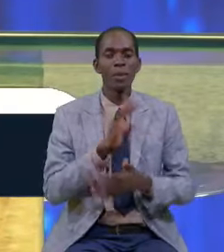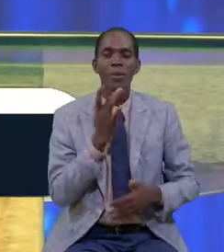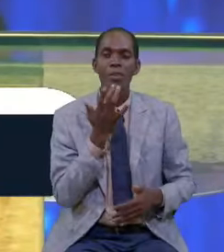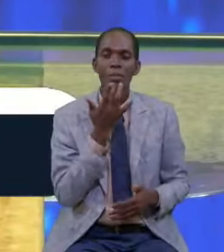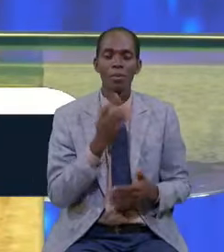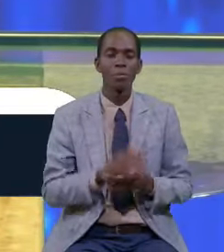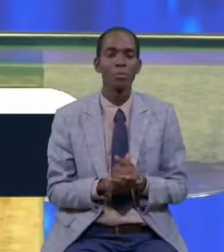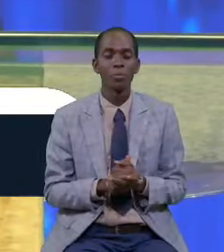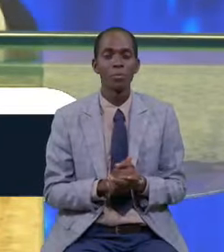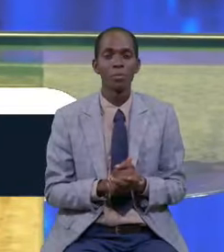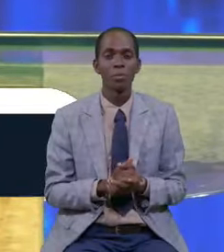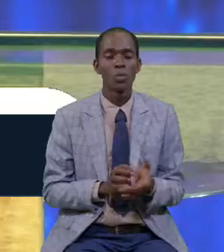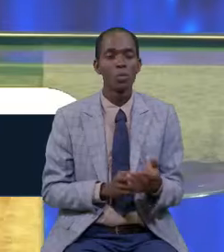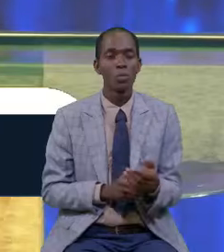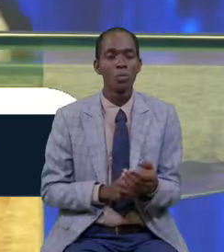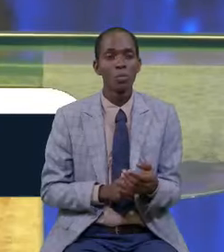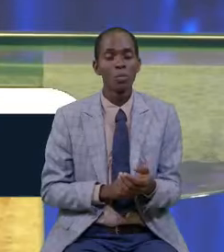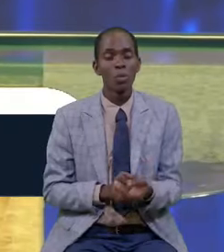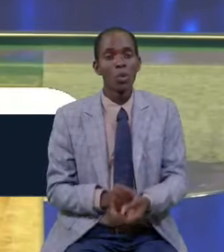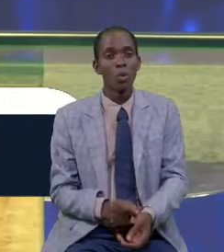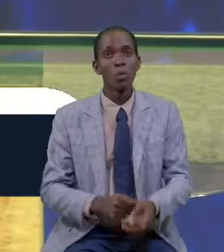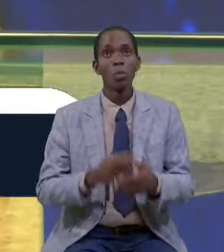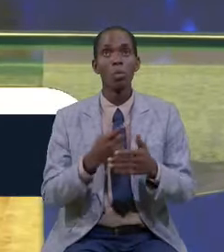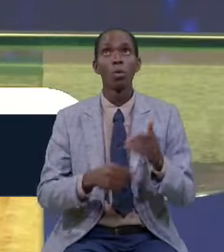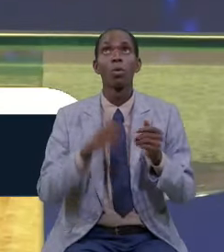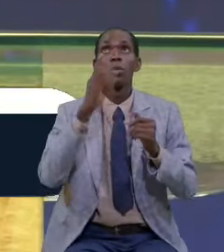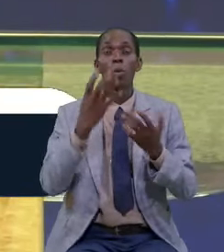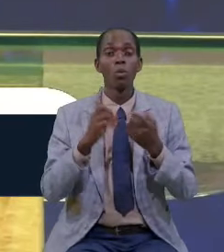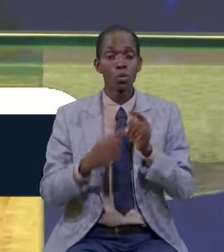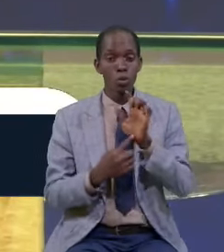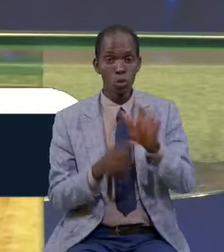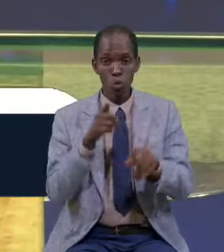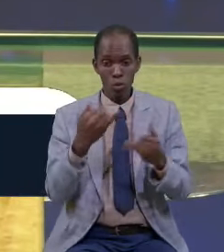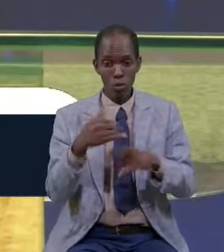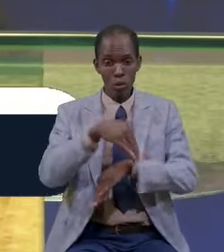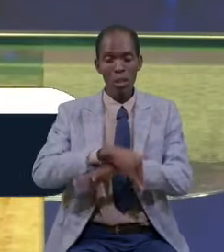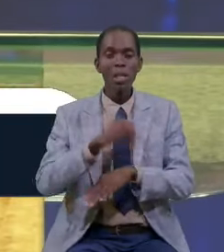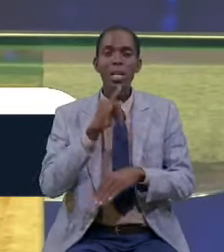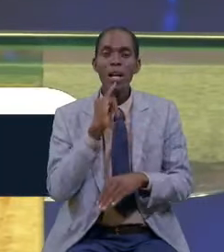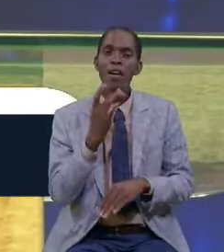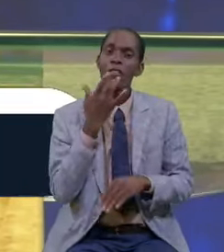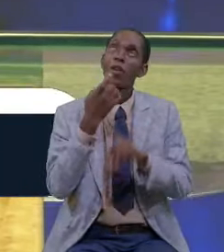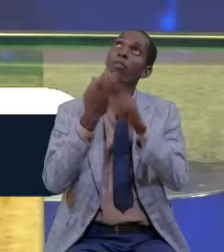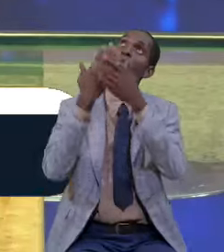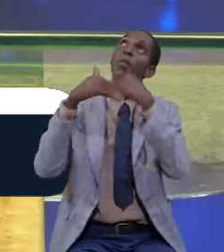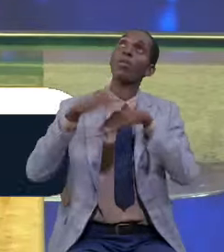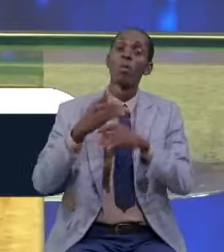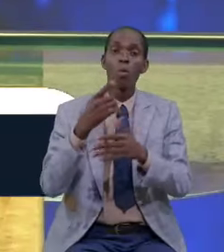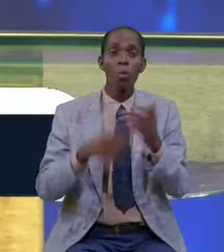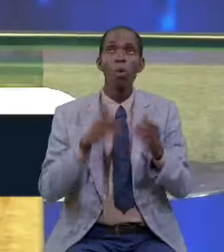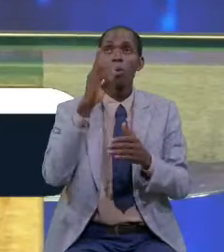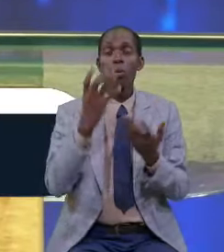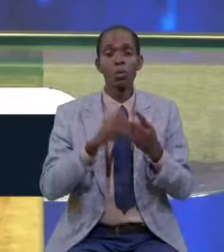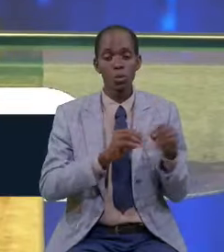favor. What God wants to show you tonight is favor from heaven. Amen. What he wants to implant in your life tonight